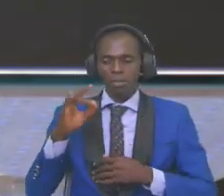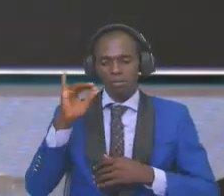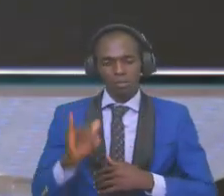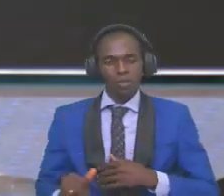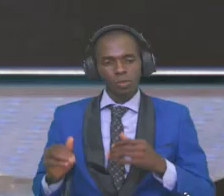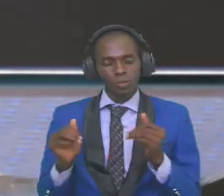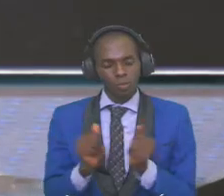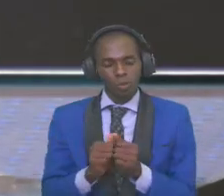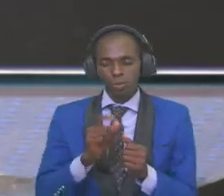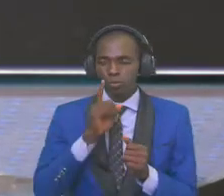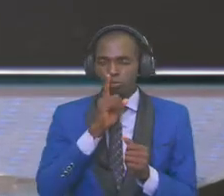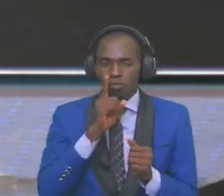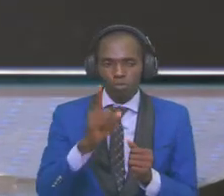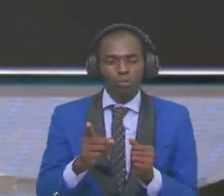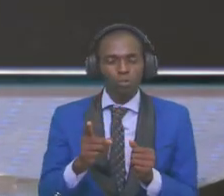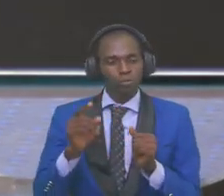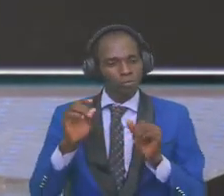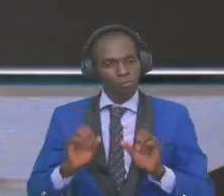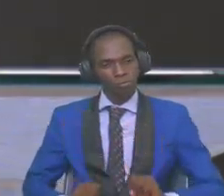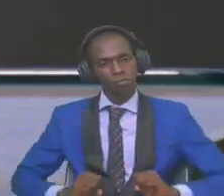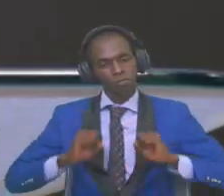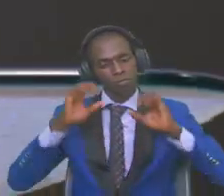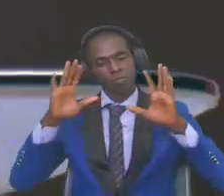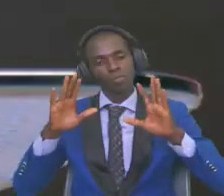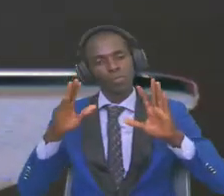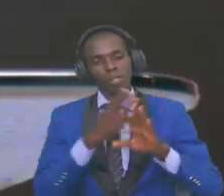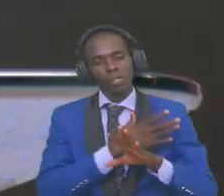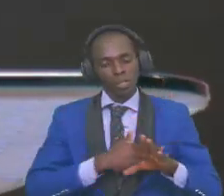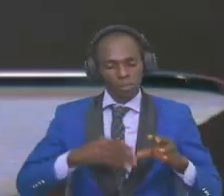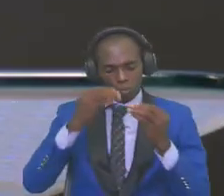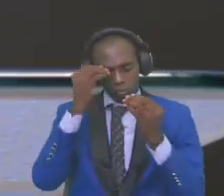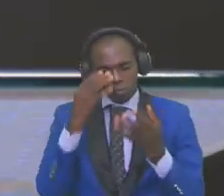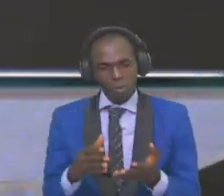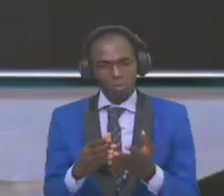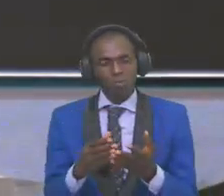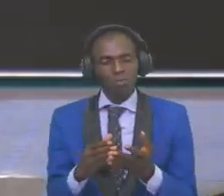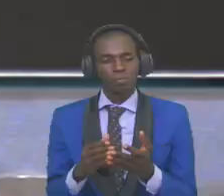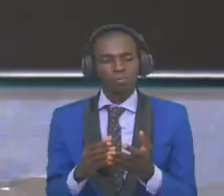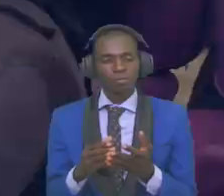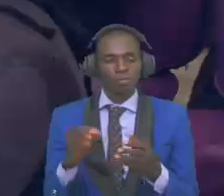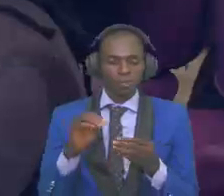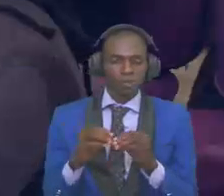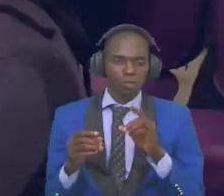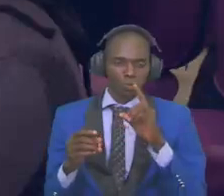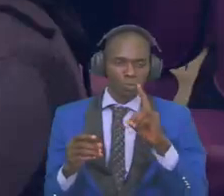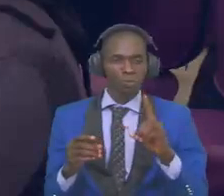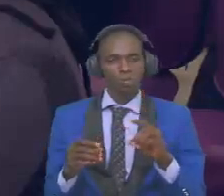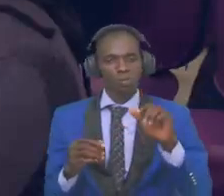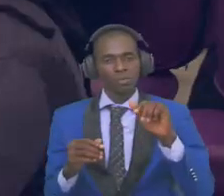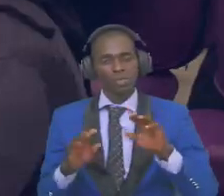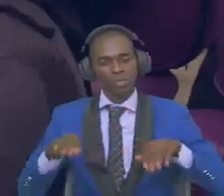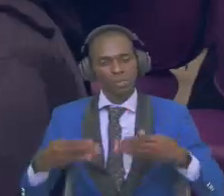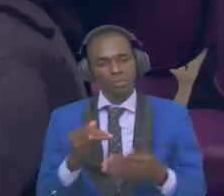real commitment. Addiction to saints, sacrificial